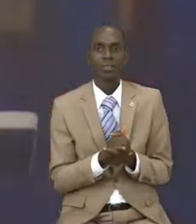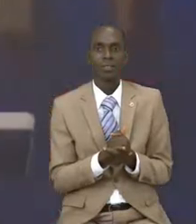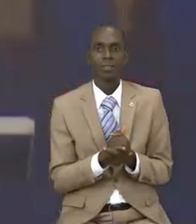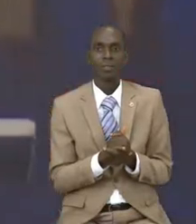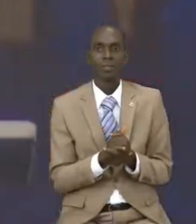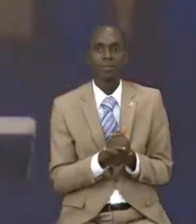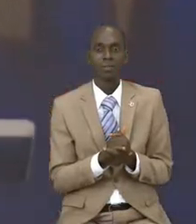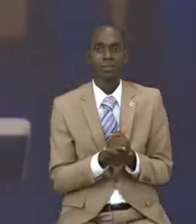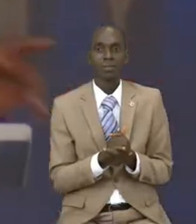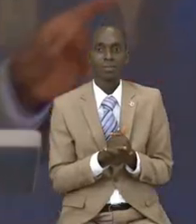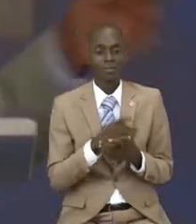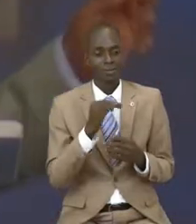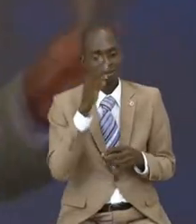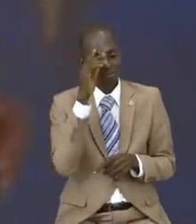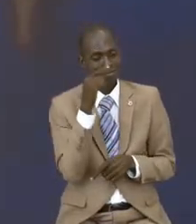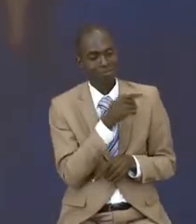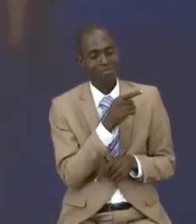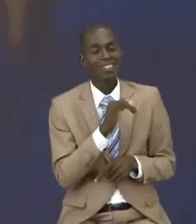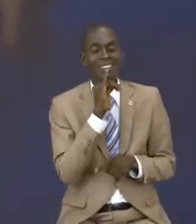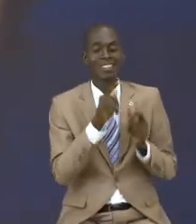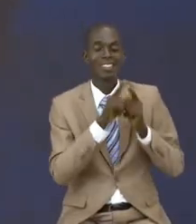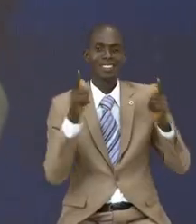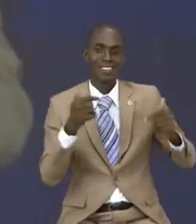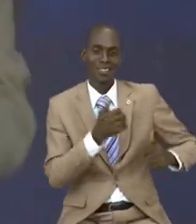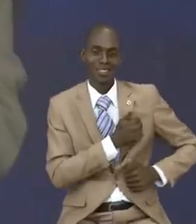He himself is a great soldier.